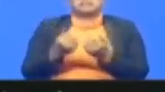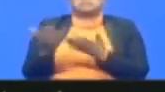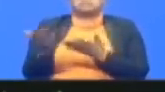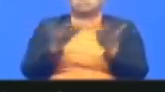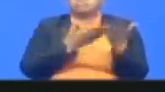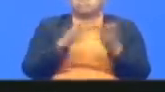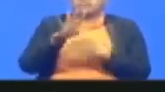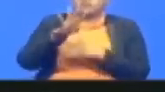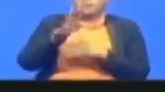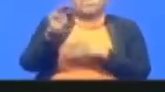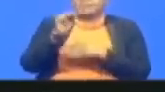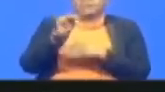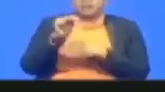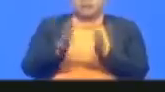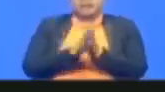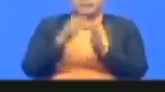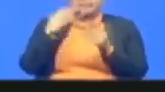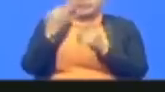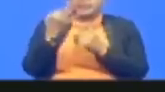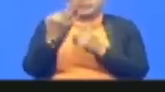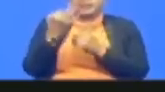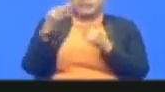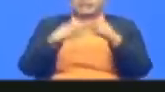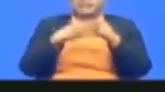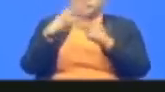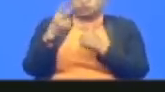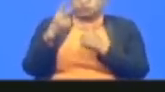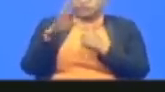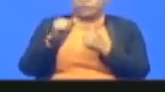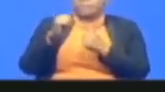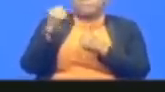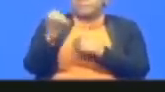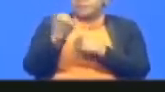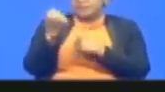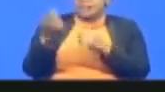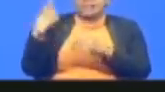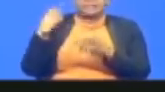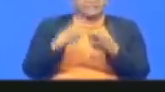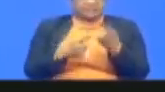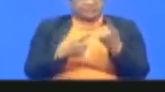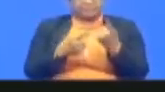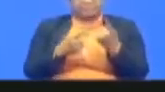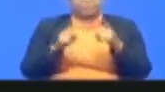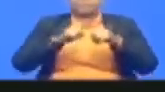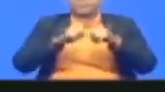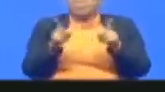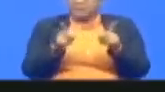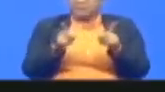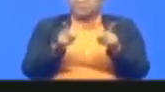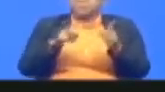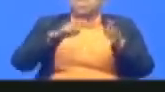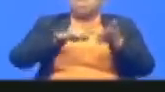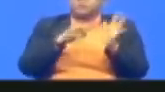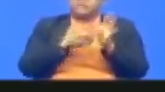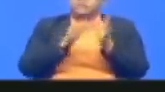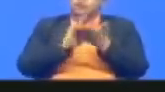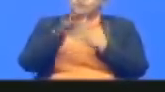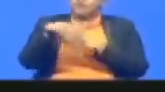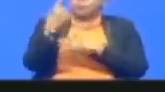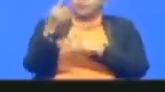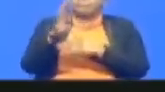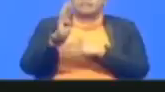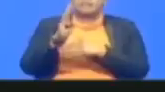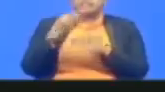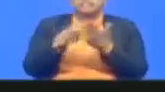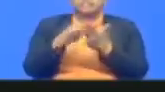and 382,000 containers since May 2017, but it's the project's over 1 billion shillings monthly